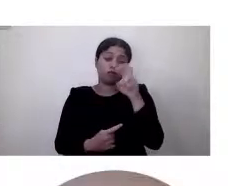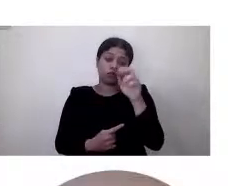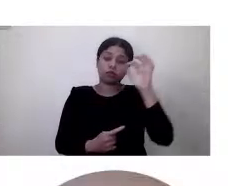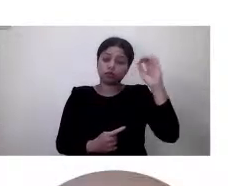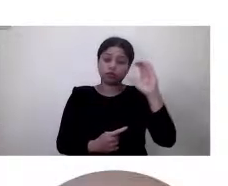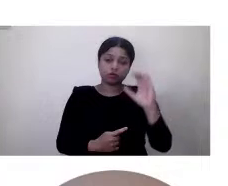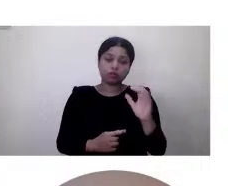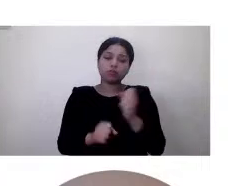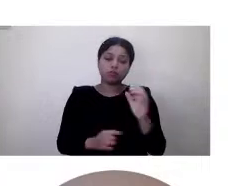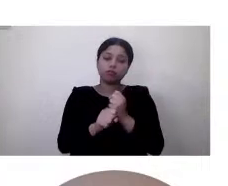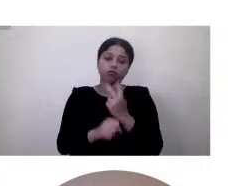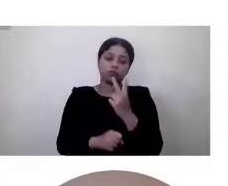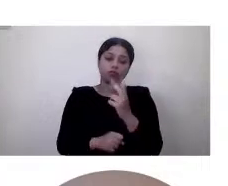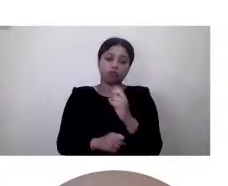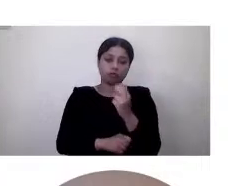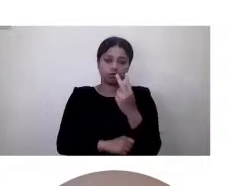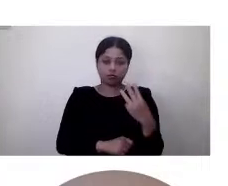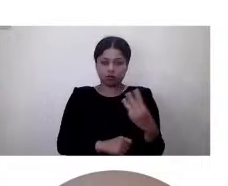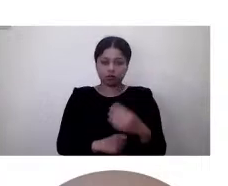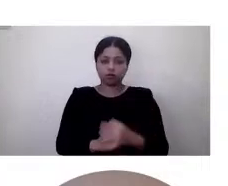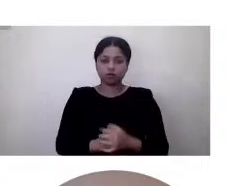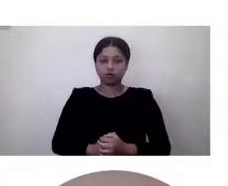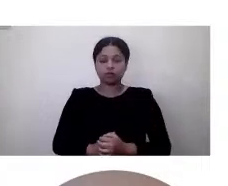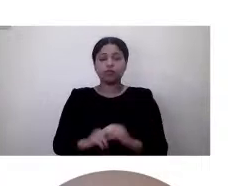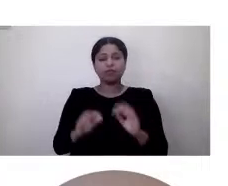So, what does that mean?